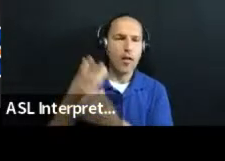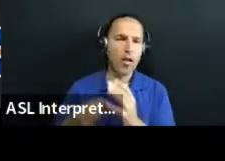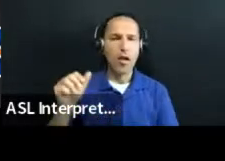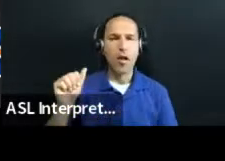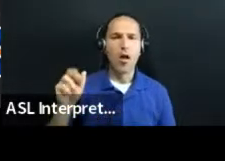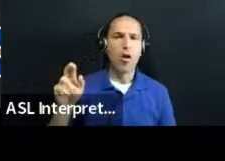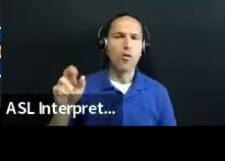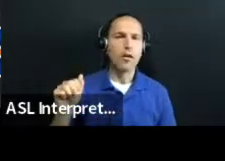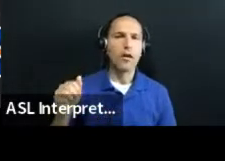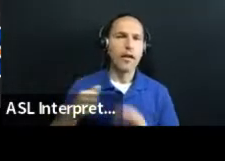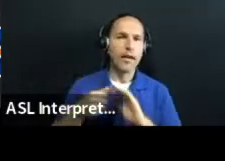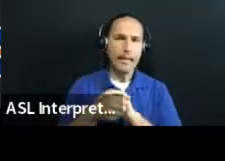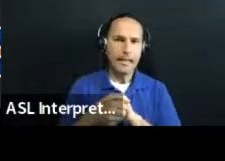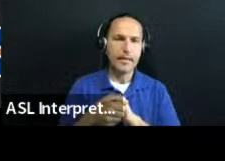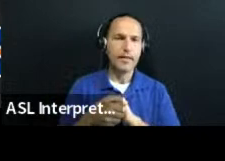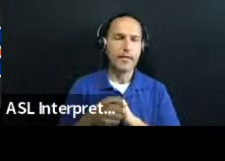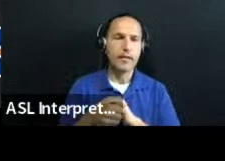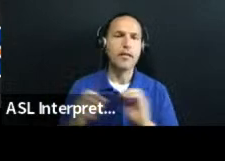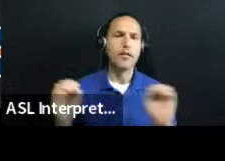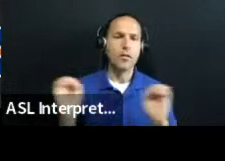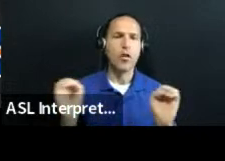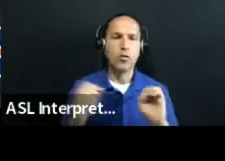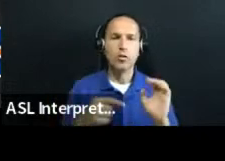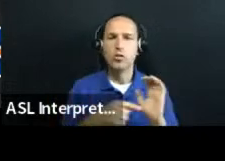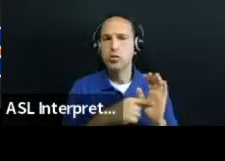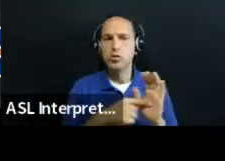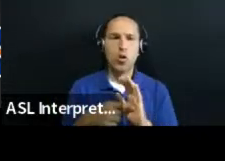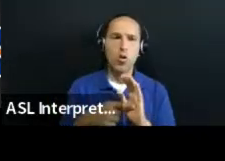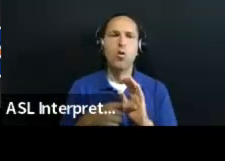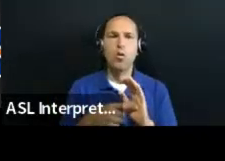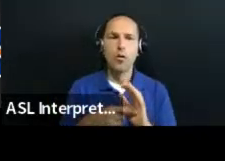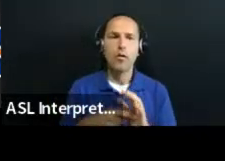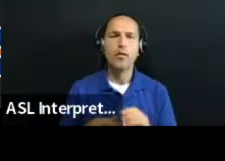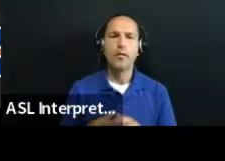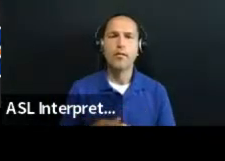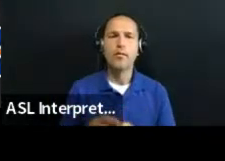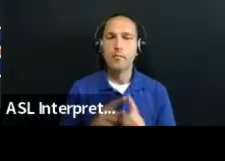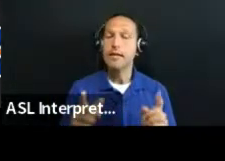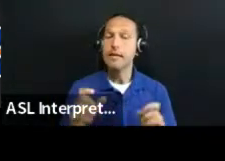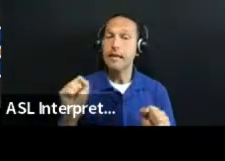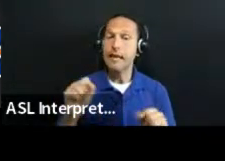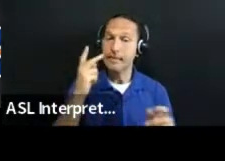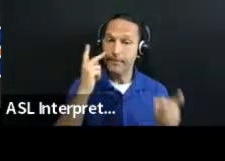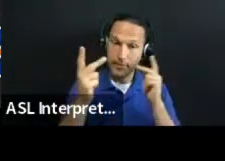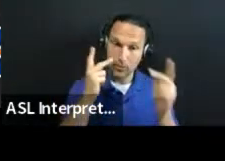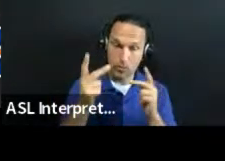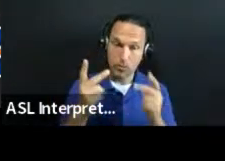don't render in the screen reader, even though they do render visually.